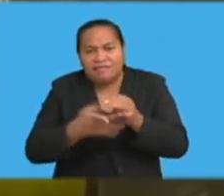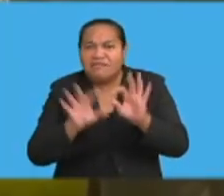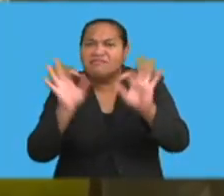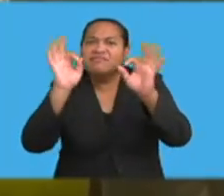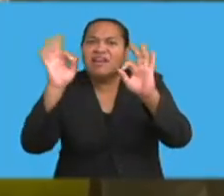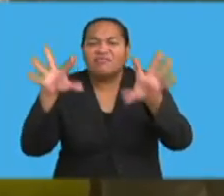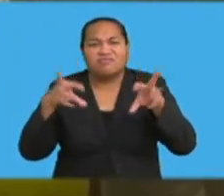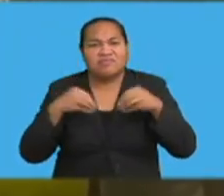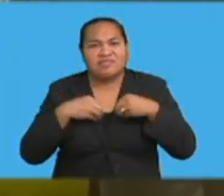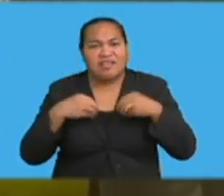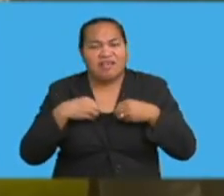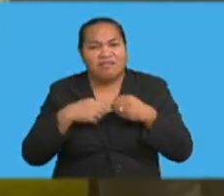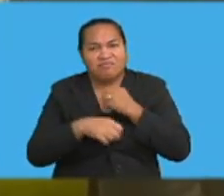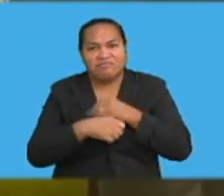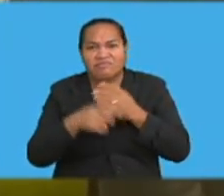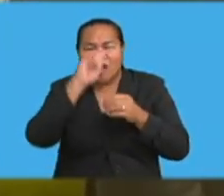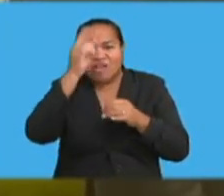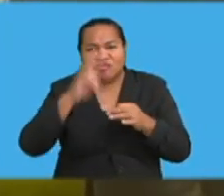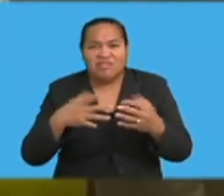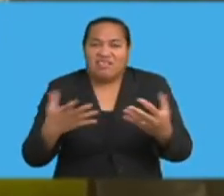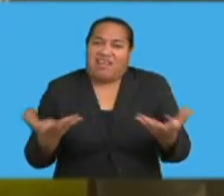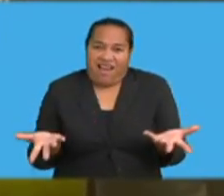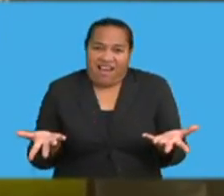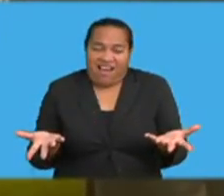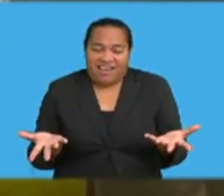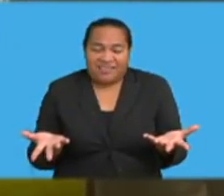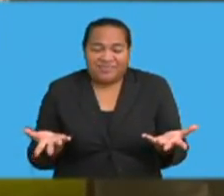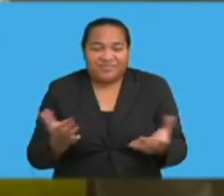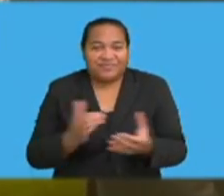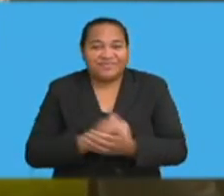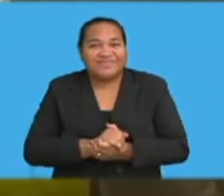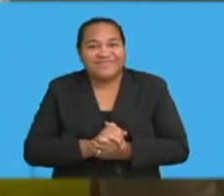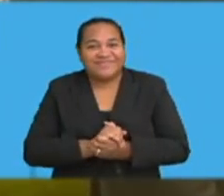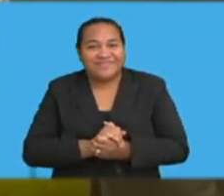Speaker, the other issue of rural electrification was, Madam Speaker,